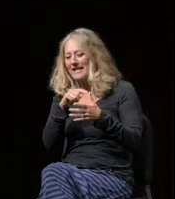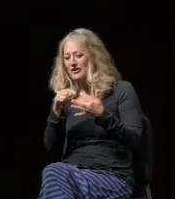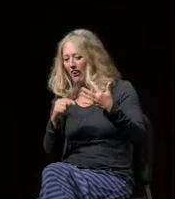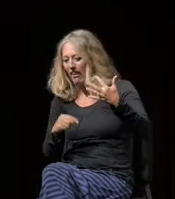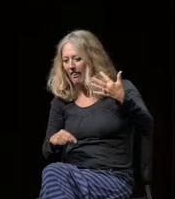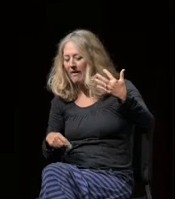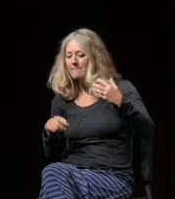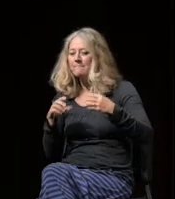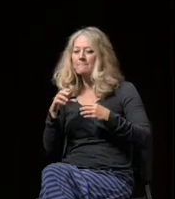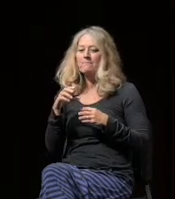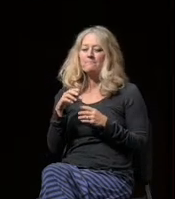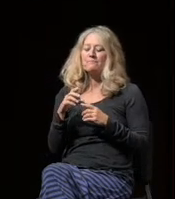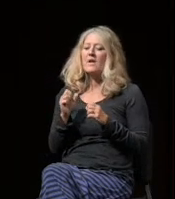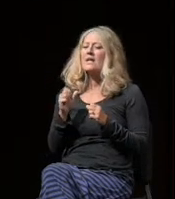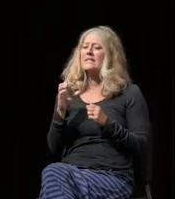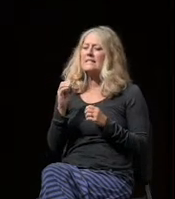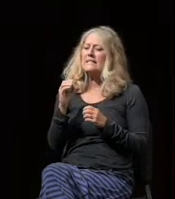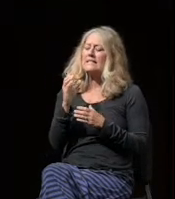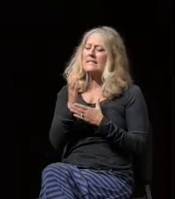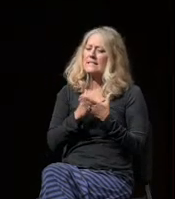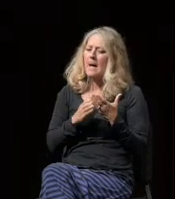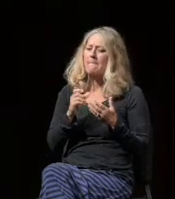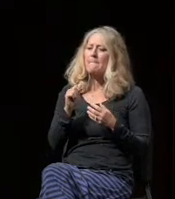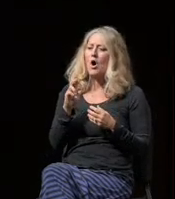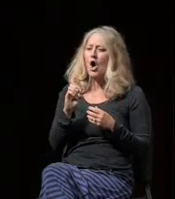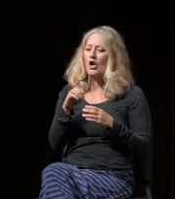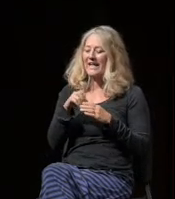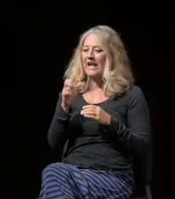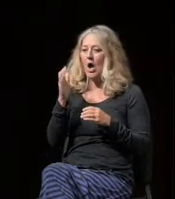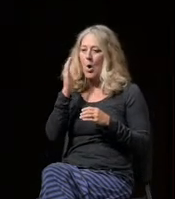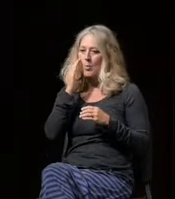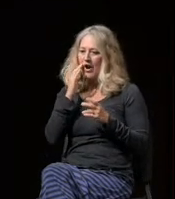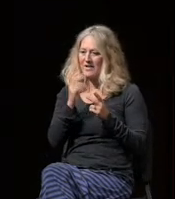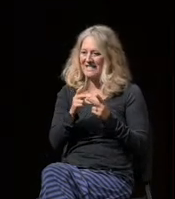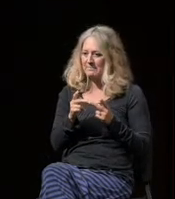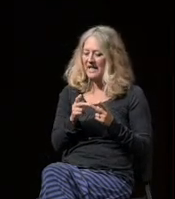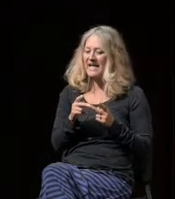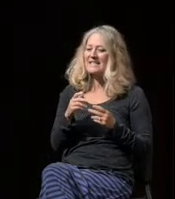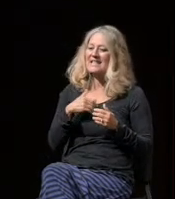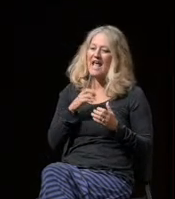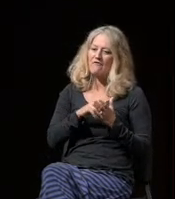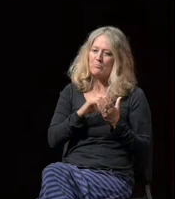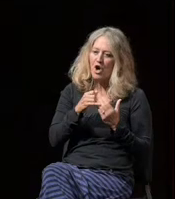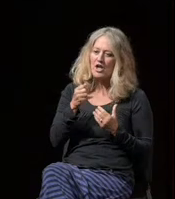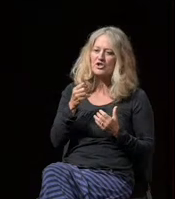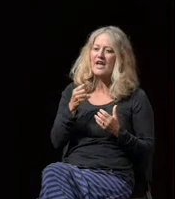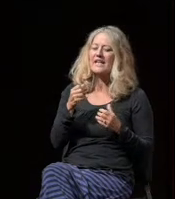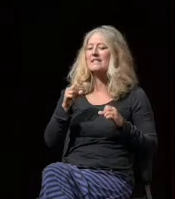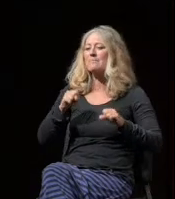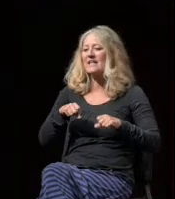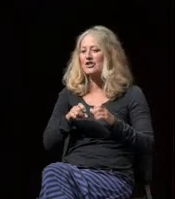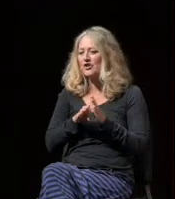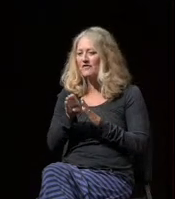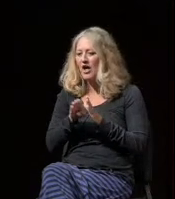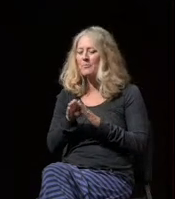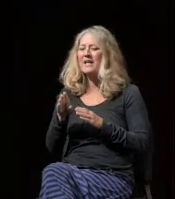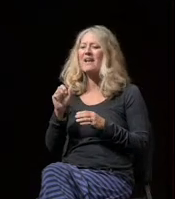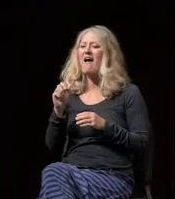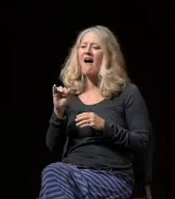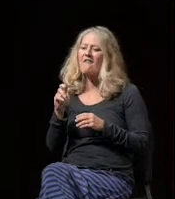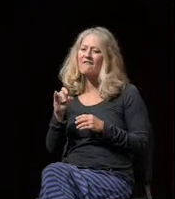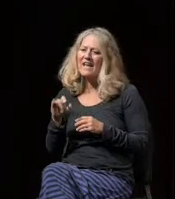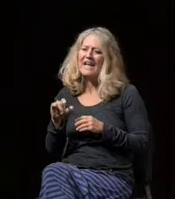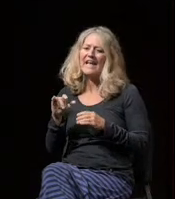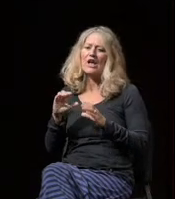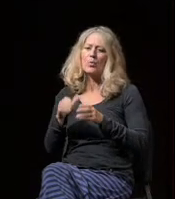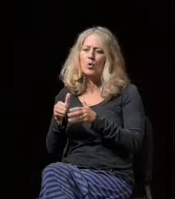things. Some are at the awareness stage where they have projects and professional development activities and affinity groups and,